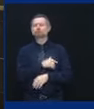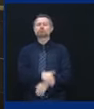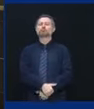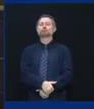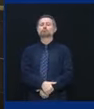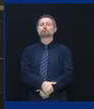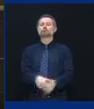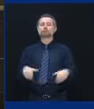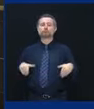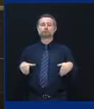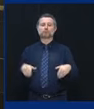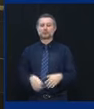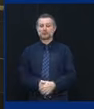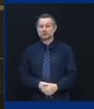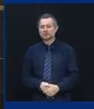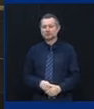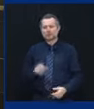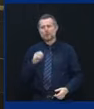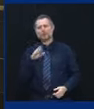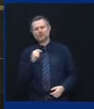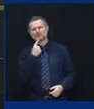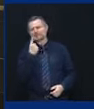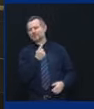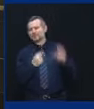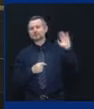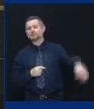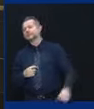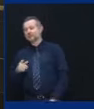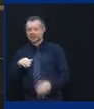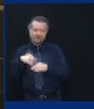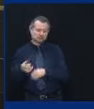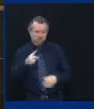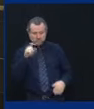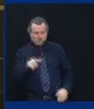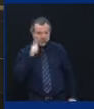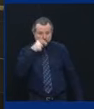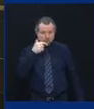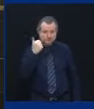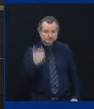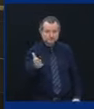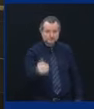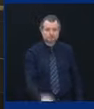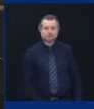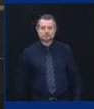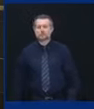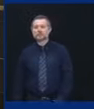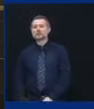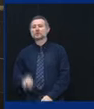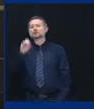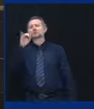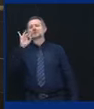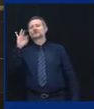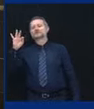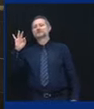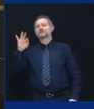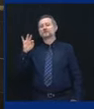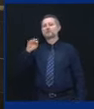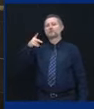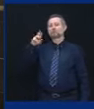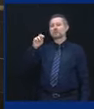Why don't you add something, Robert? Next question, operator. Governor, you now have Jeff Prevol from